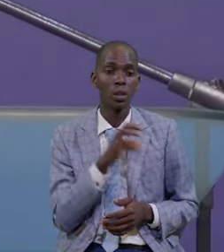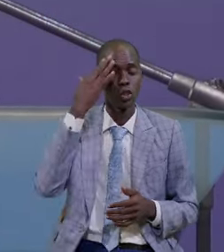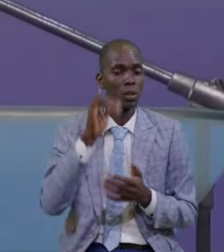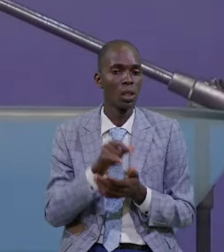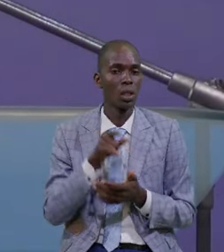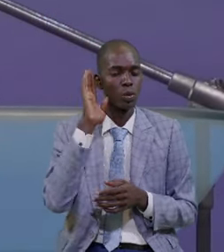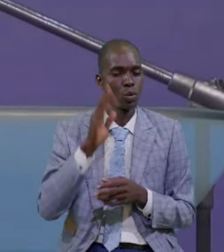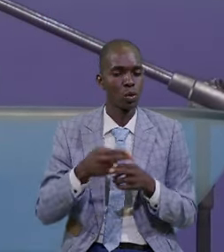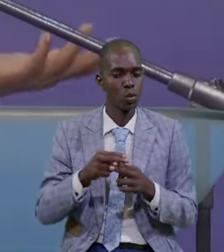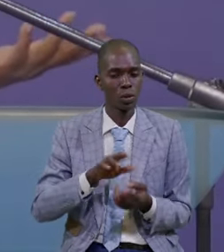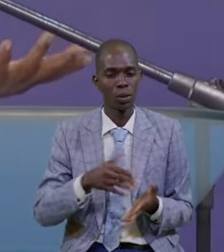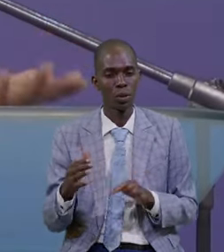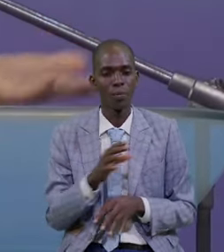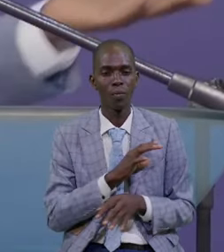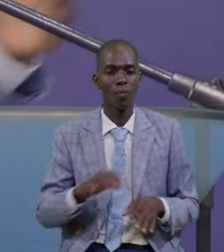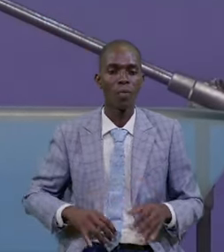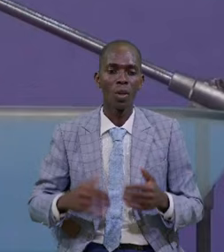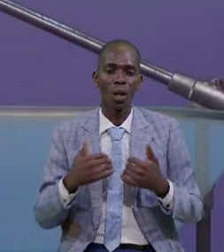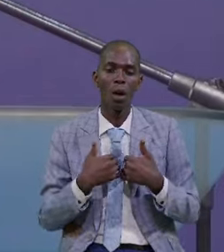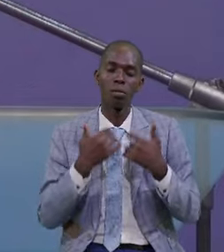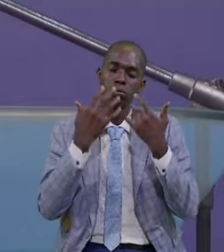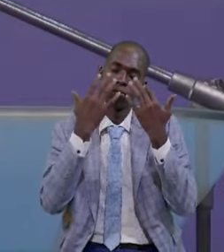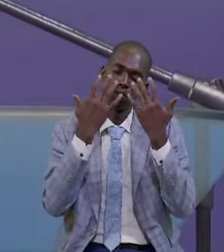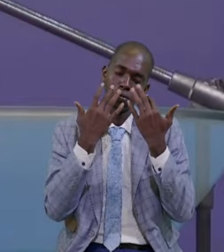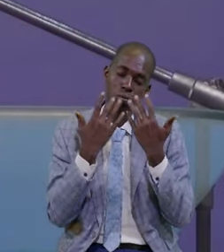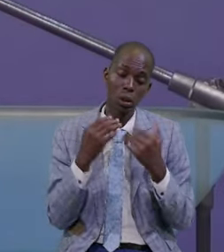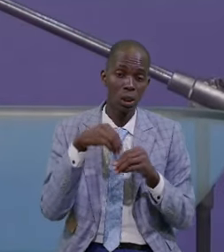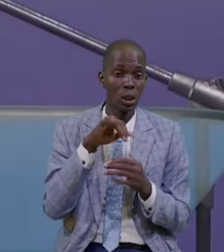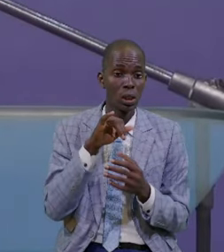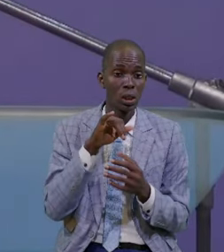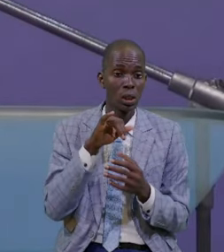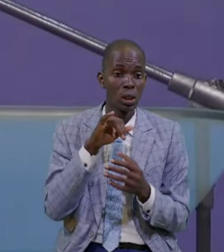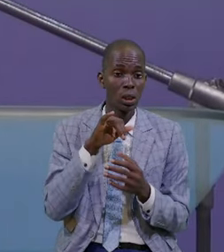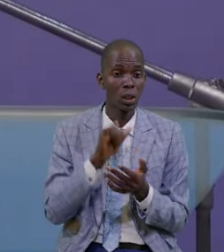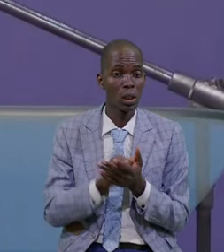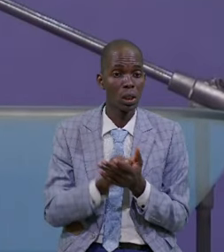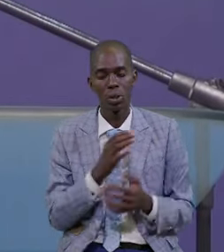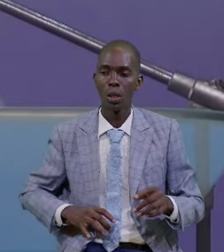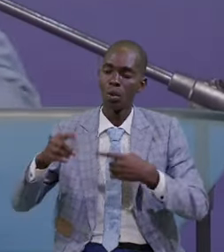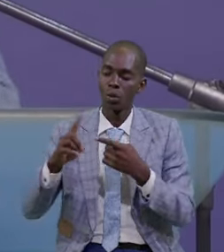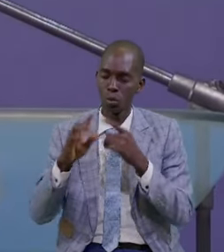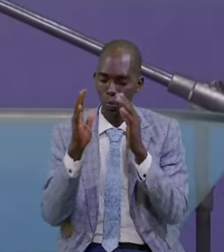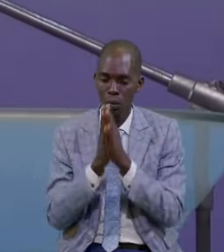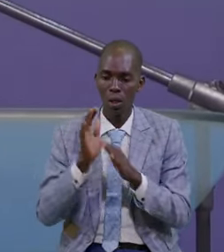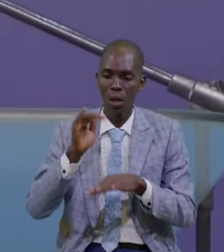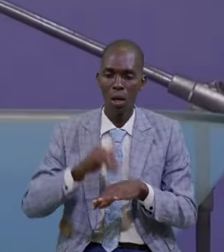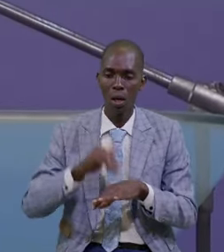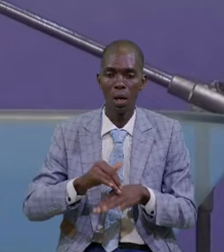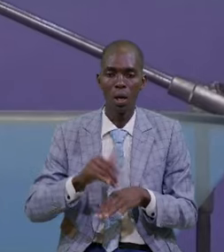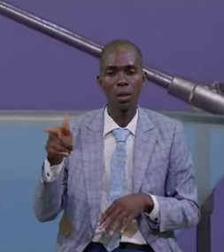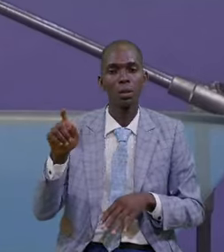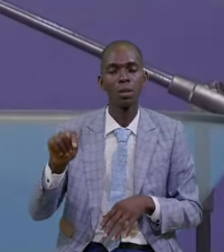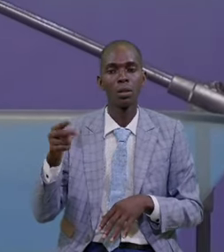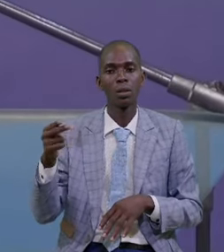had sorrow. In that sorrow, he went to pray at Gethsemane. You see